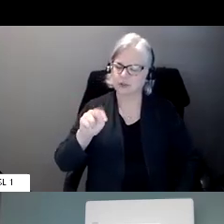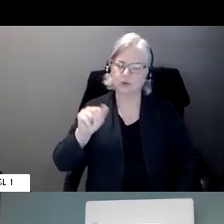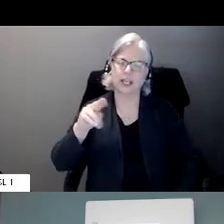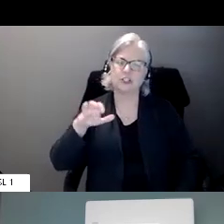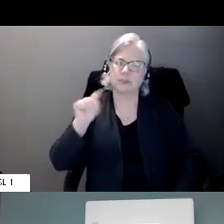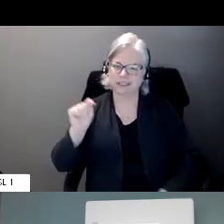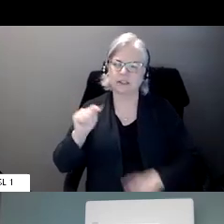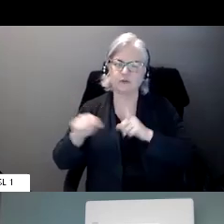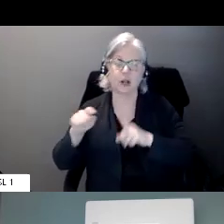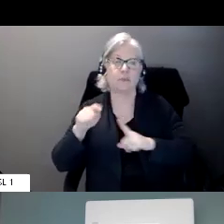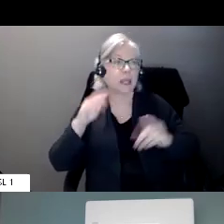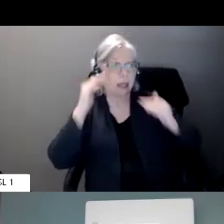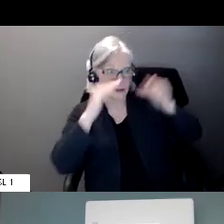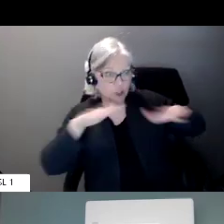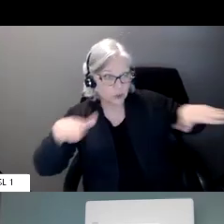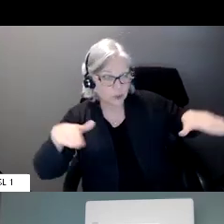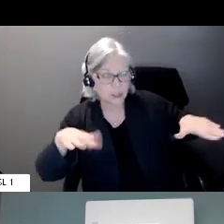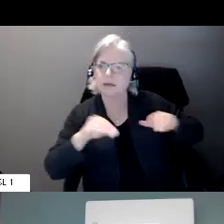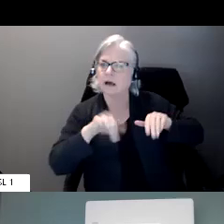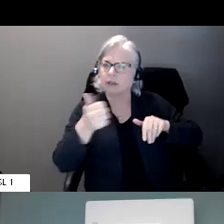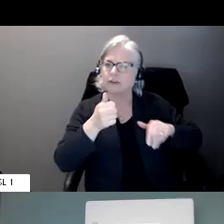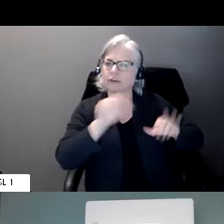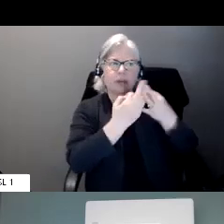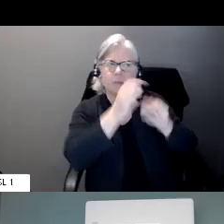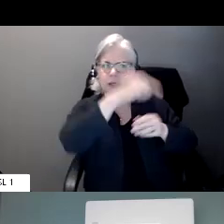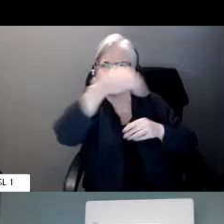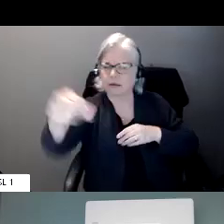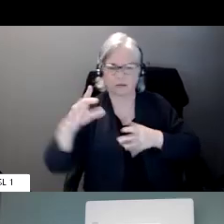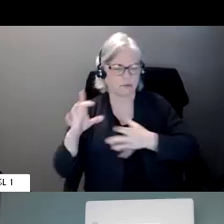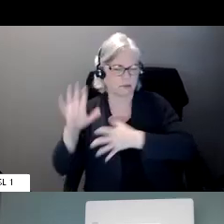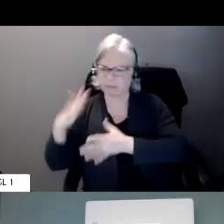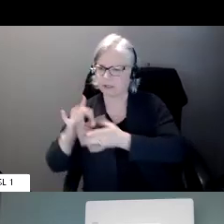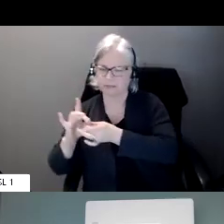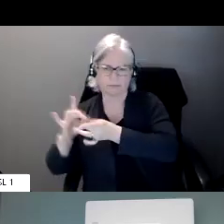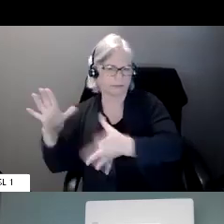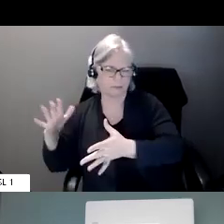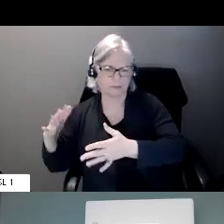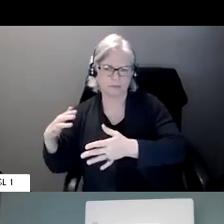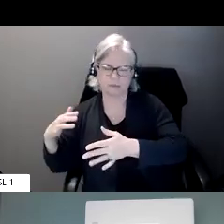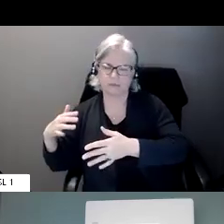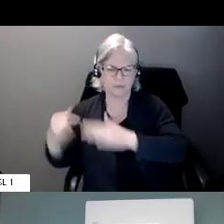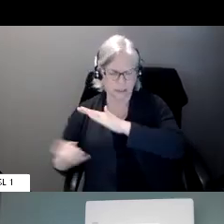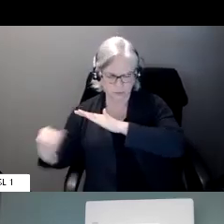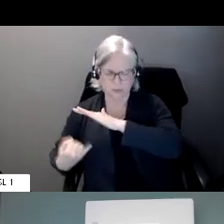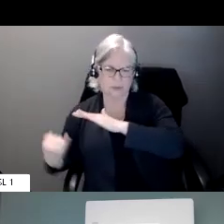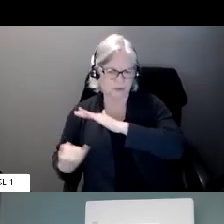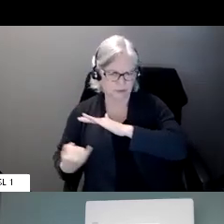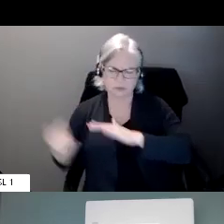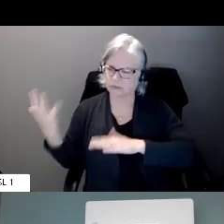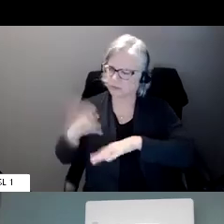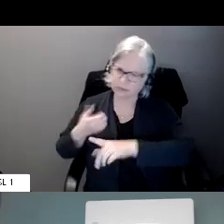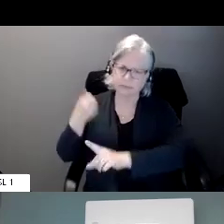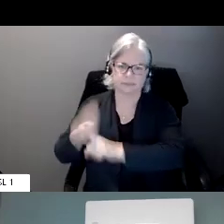family. And that has significant implications for women in our community.